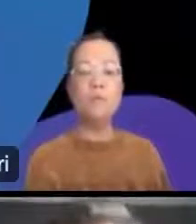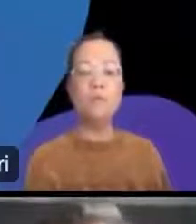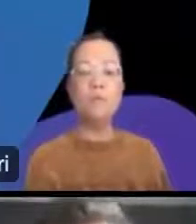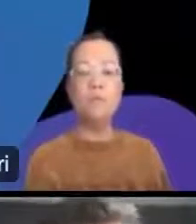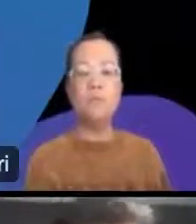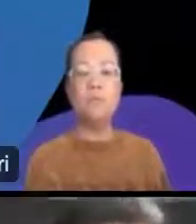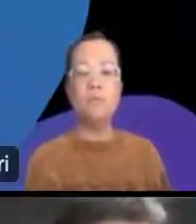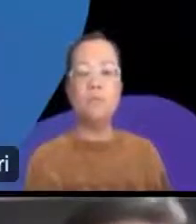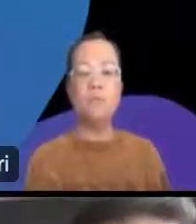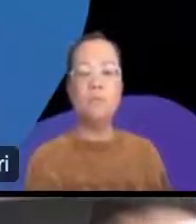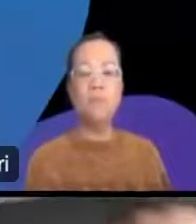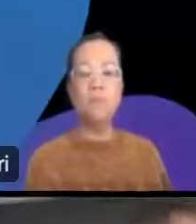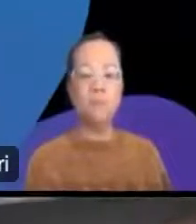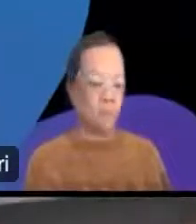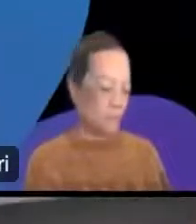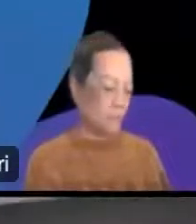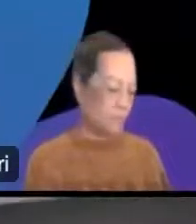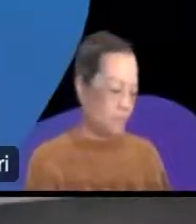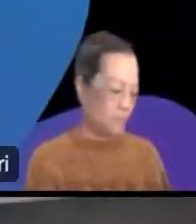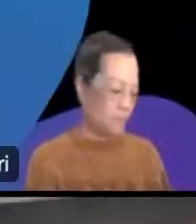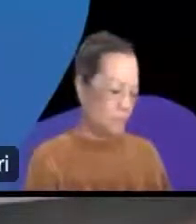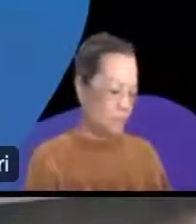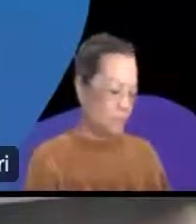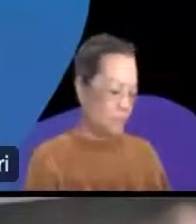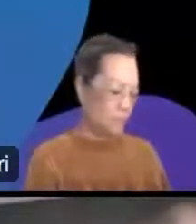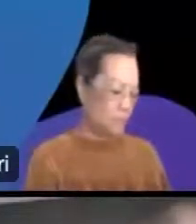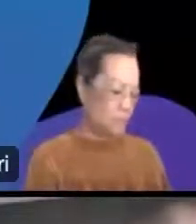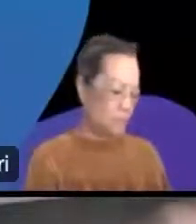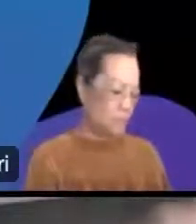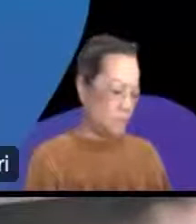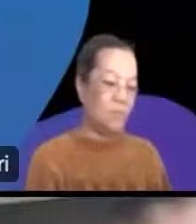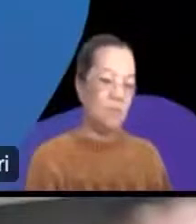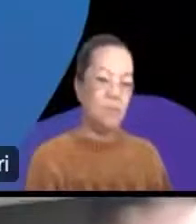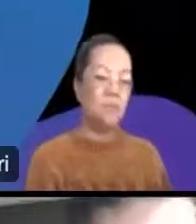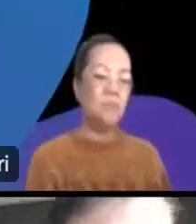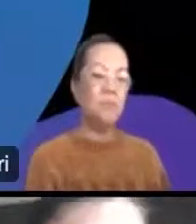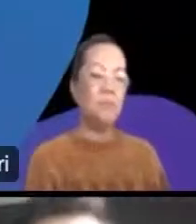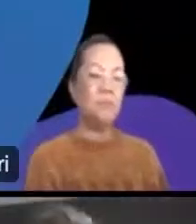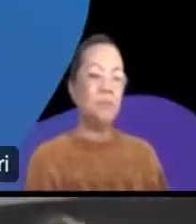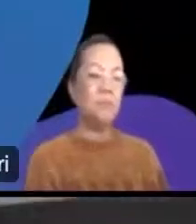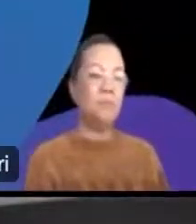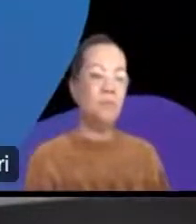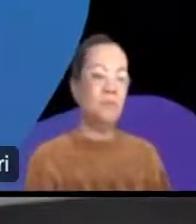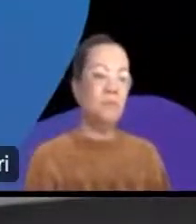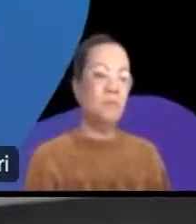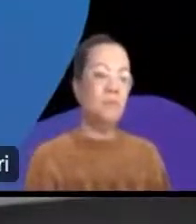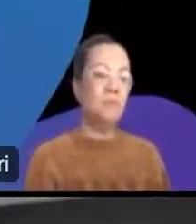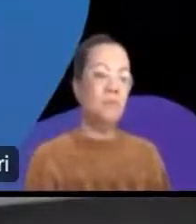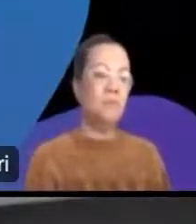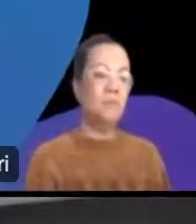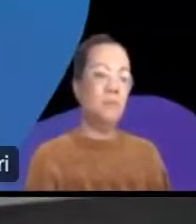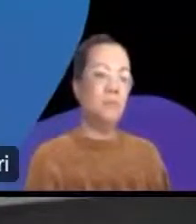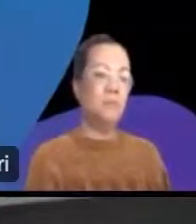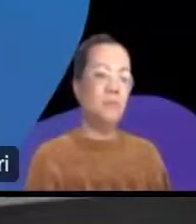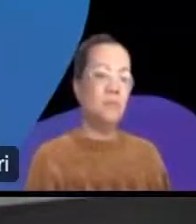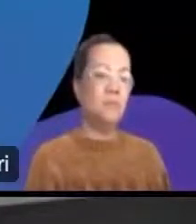Institutions Code in order to implement some of these changes. I think there's some Title 17 changes for the California Code of Regulations